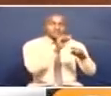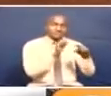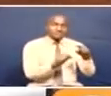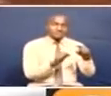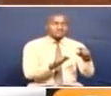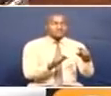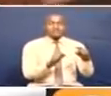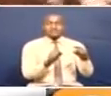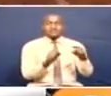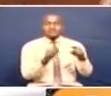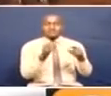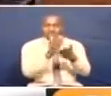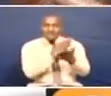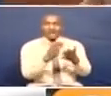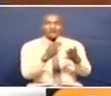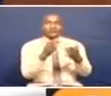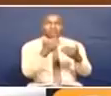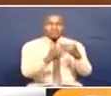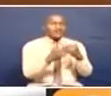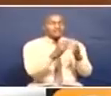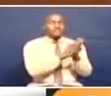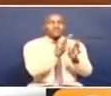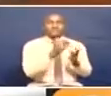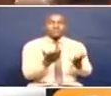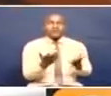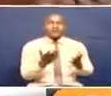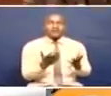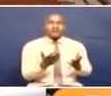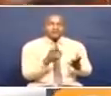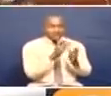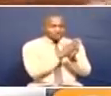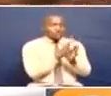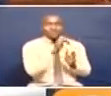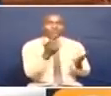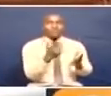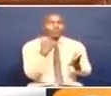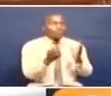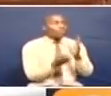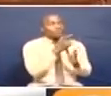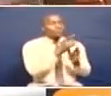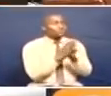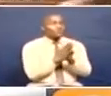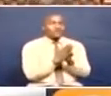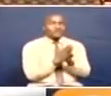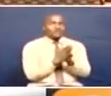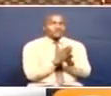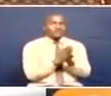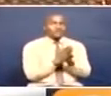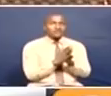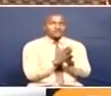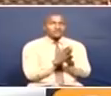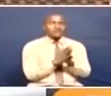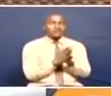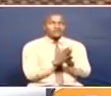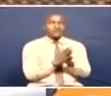loaves of bread, this water, where do these things come from? Where did this state, who made that statement? You're famous for saying play back the